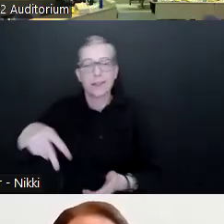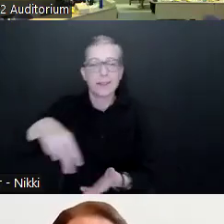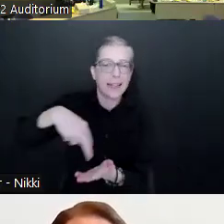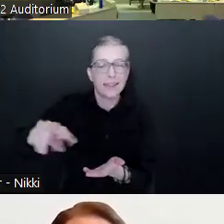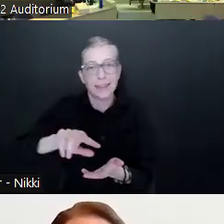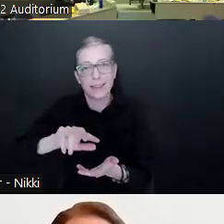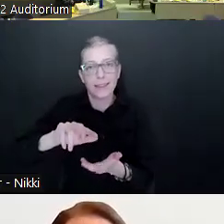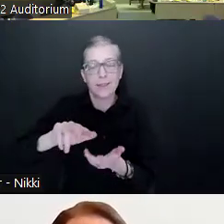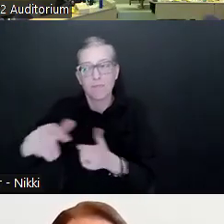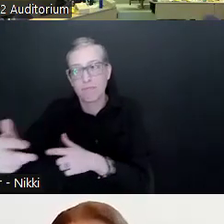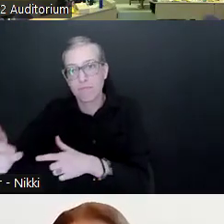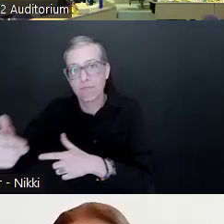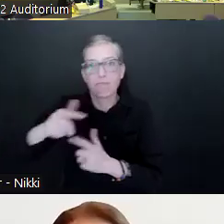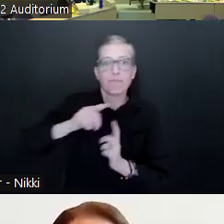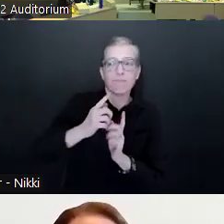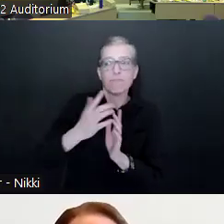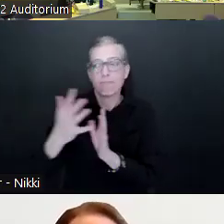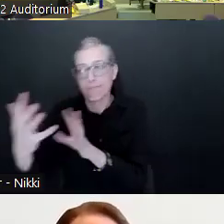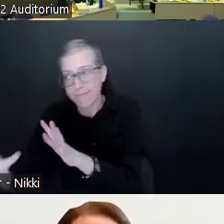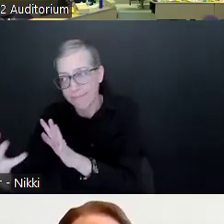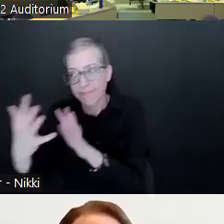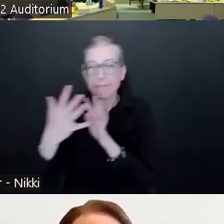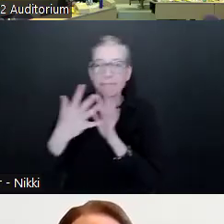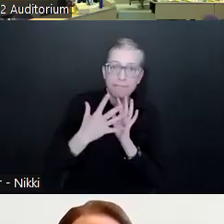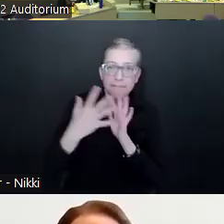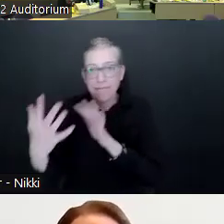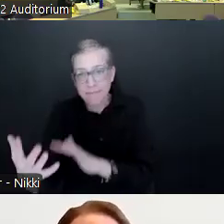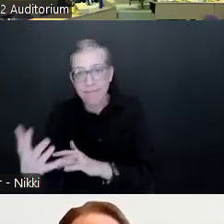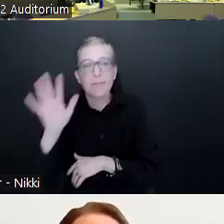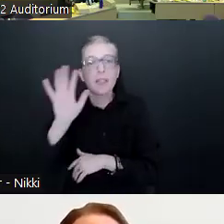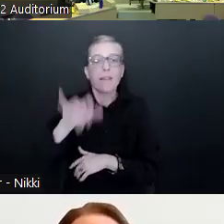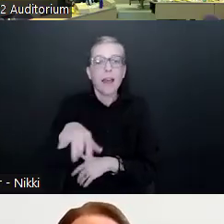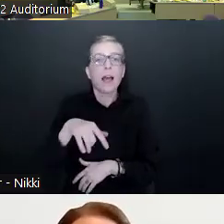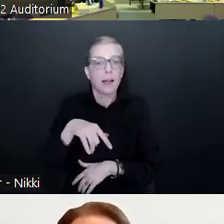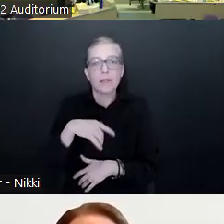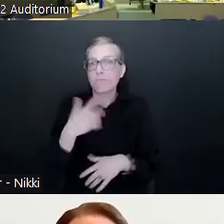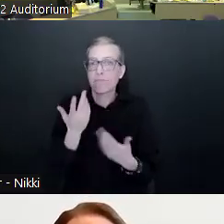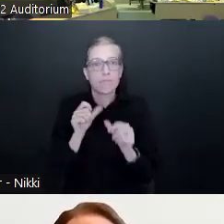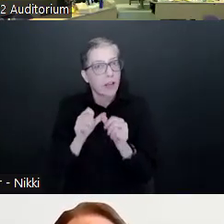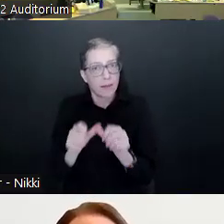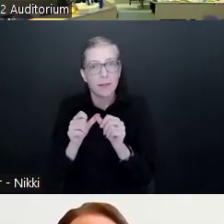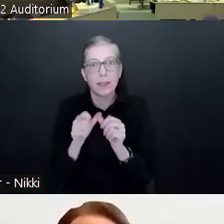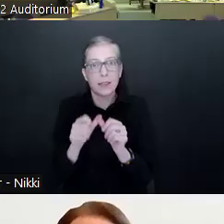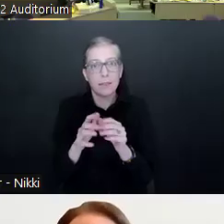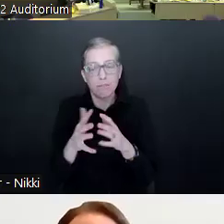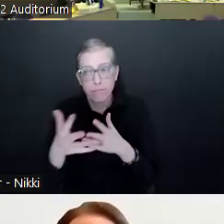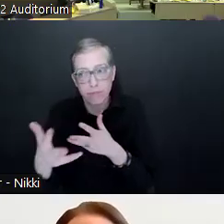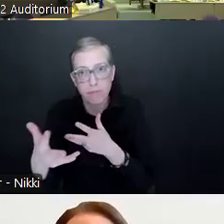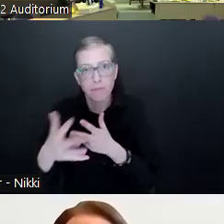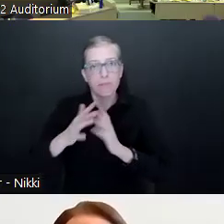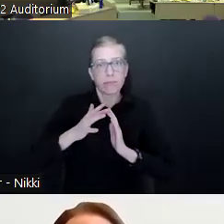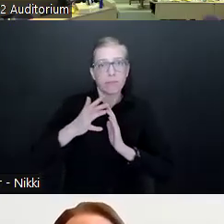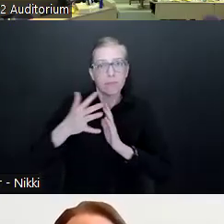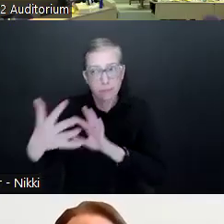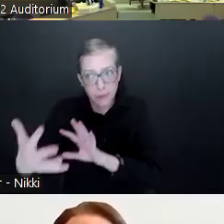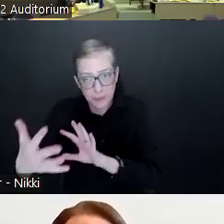happening of our therapy as well. We are constantly in a serve and return. And mentalizing is what keeps the rally